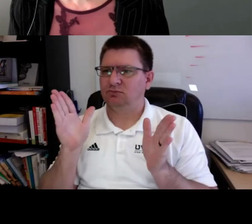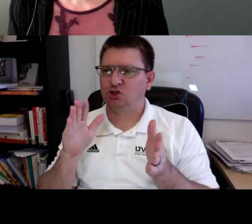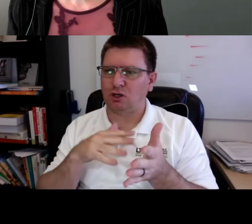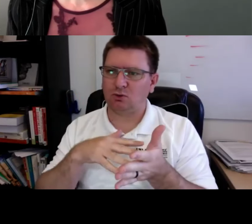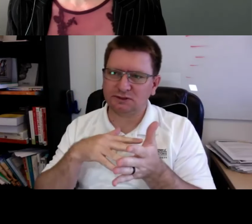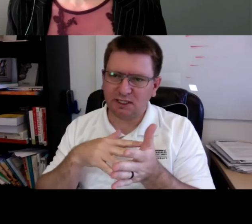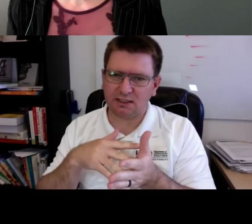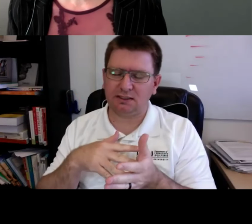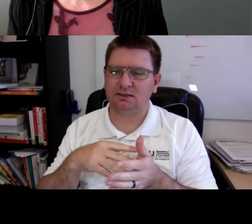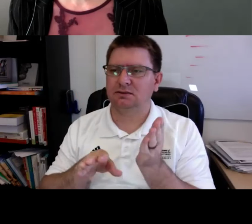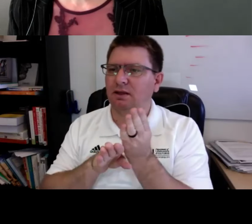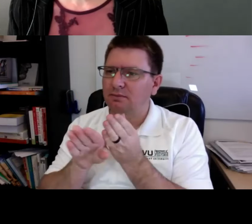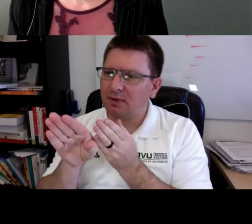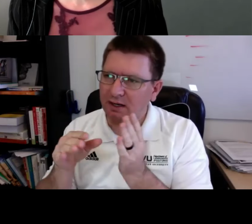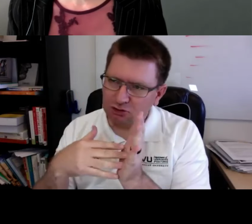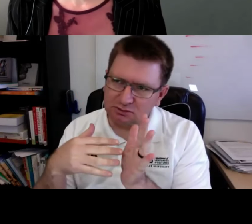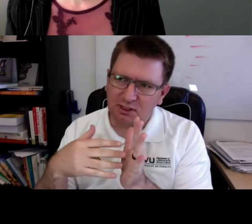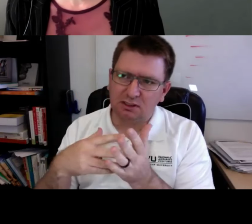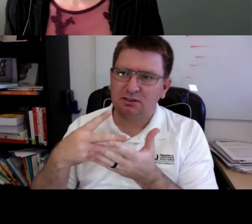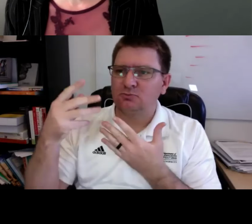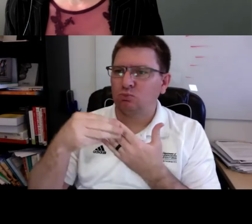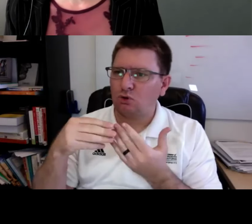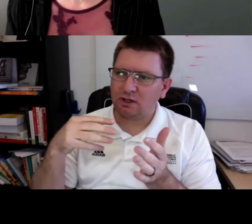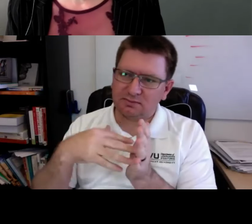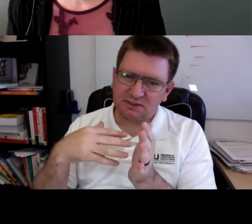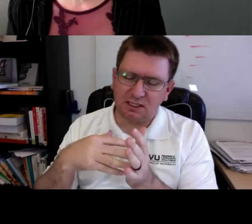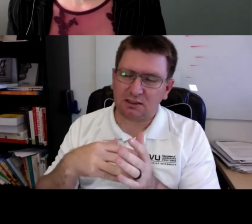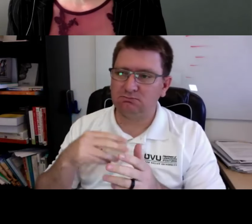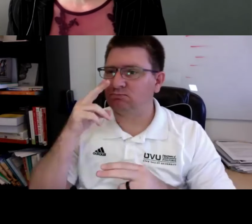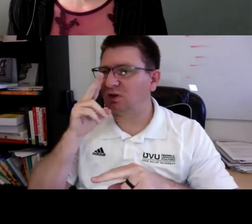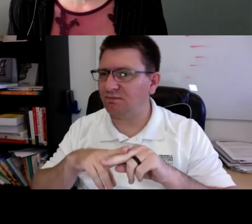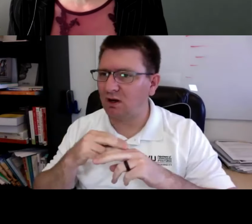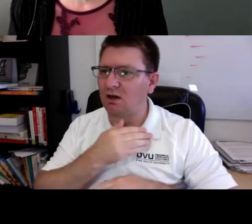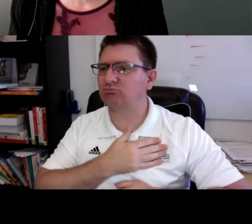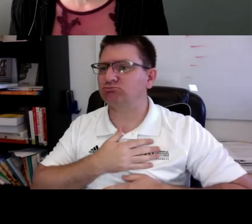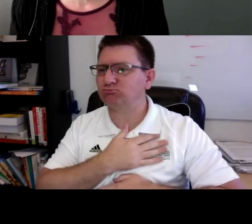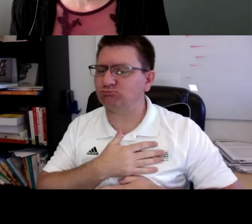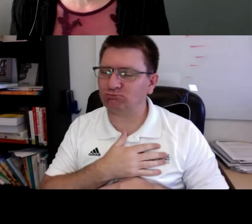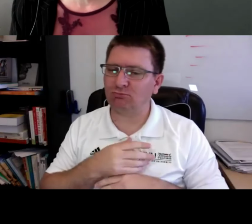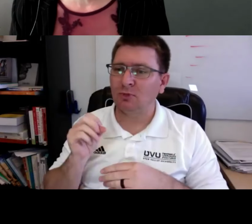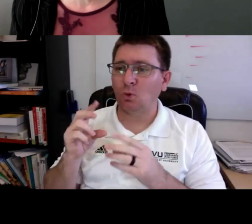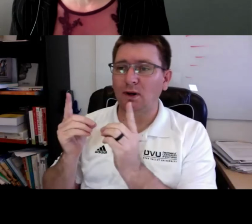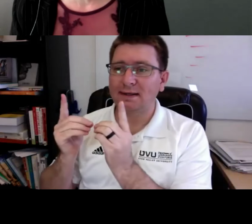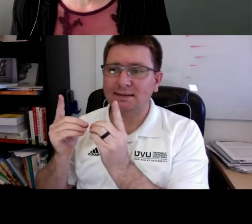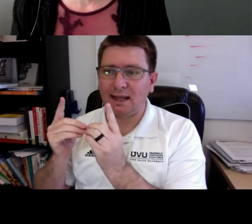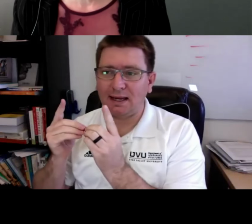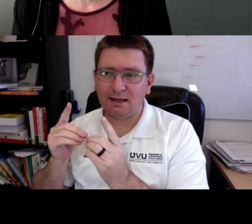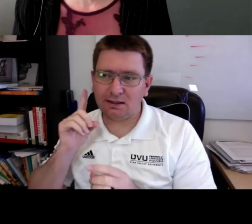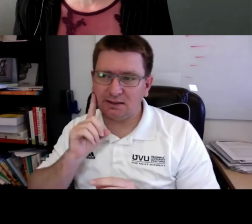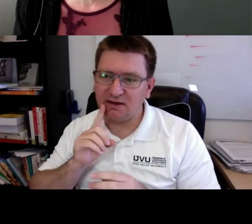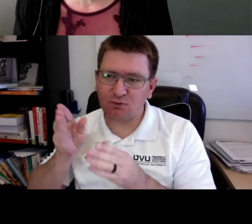total. So again, there's general studies, there's minor studies, there's program studies, there's things that we do